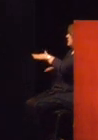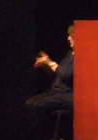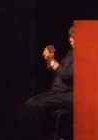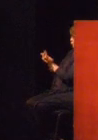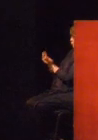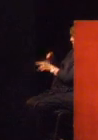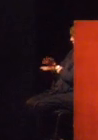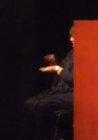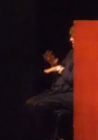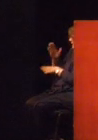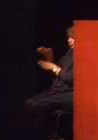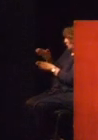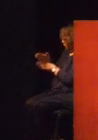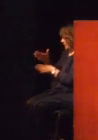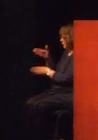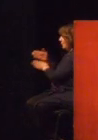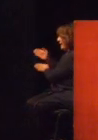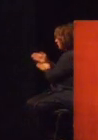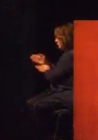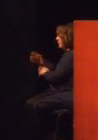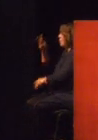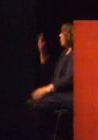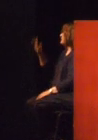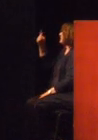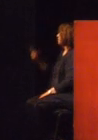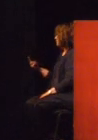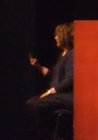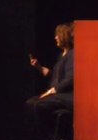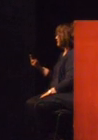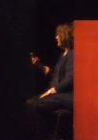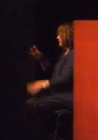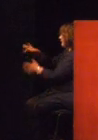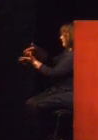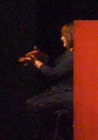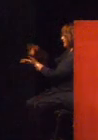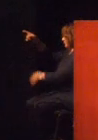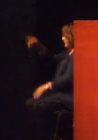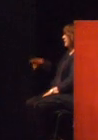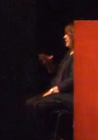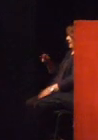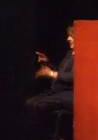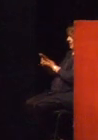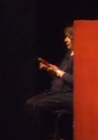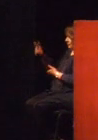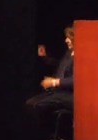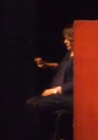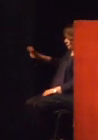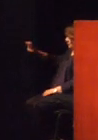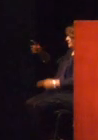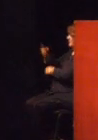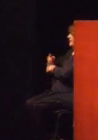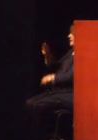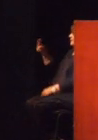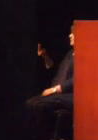in career and major, and these are on Wednesdays and Thursdays in the Transfer and Career Center. And our University Transfer Day is on Monday,